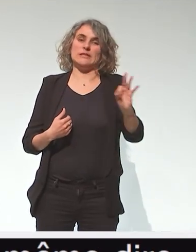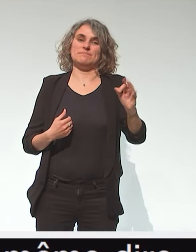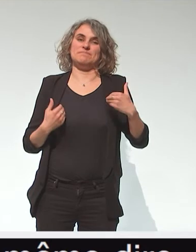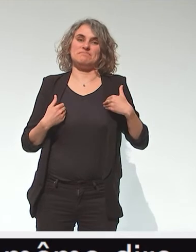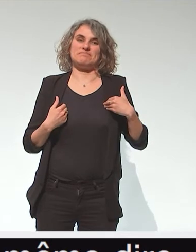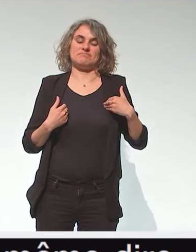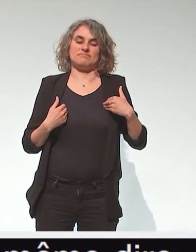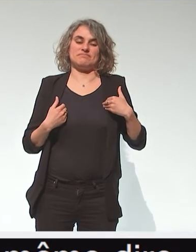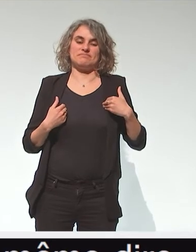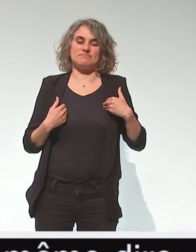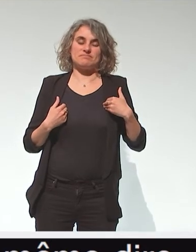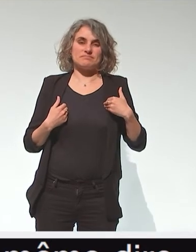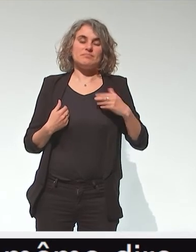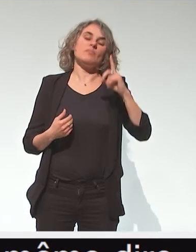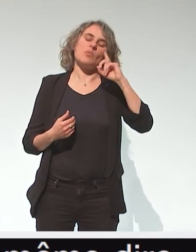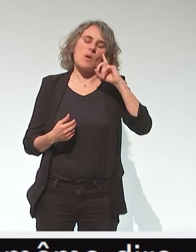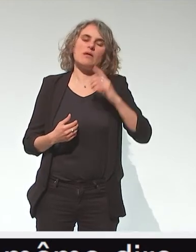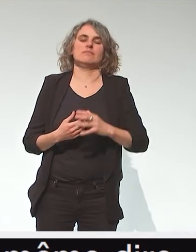French student